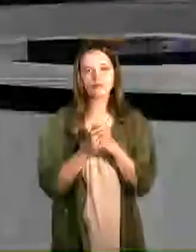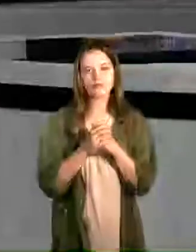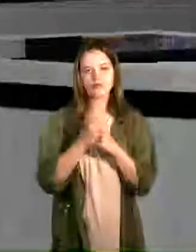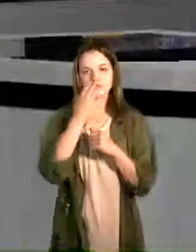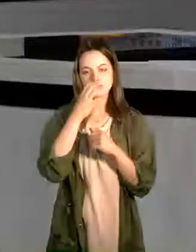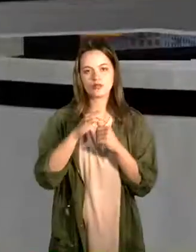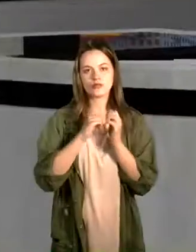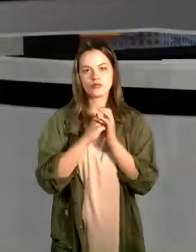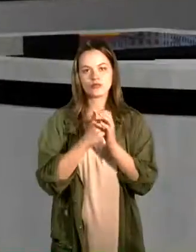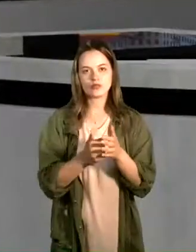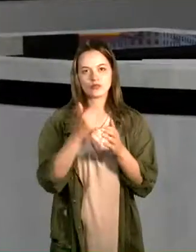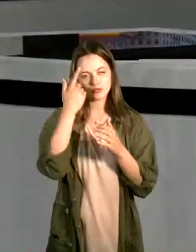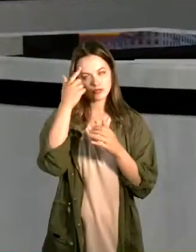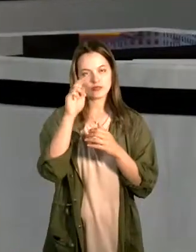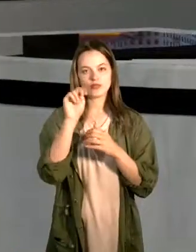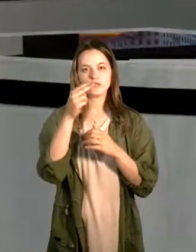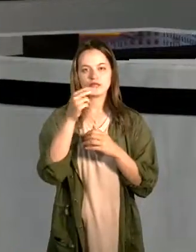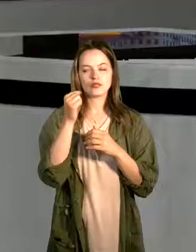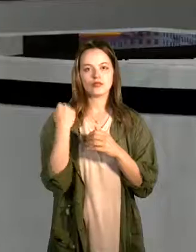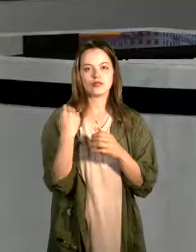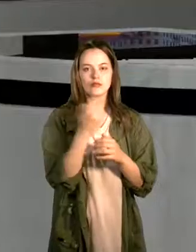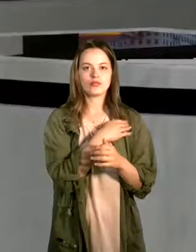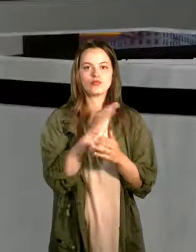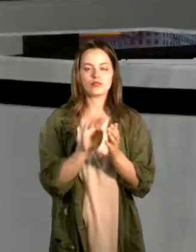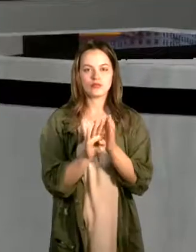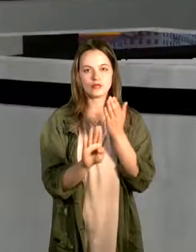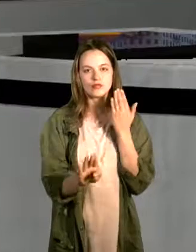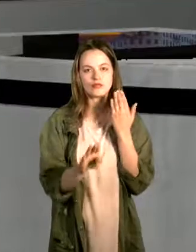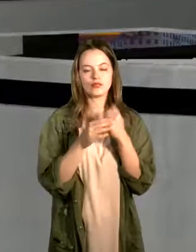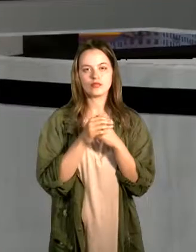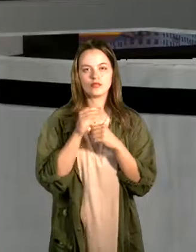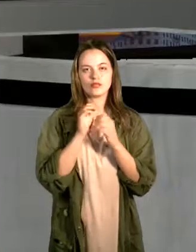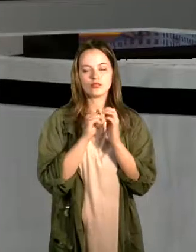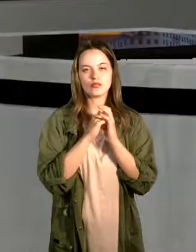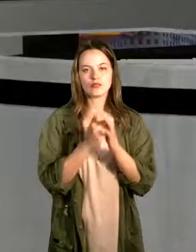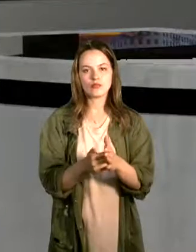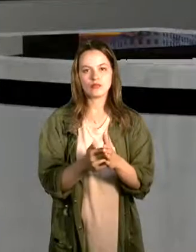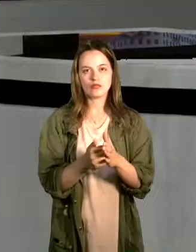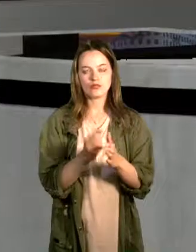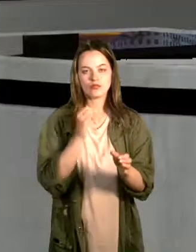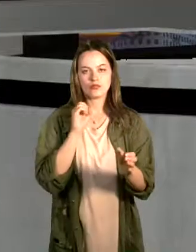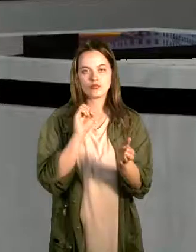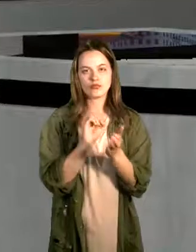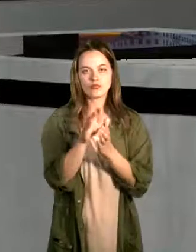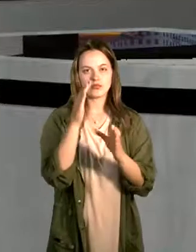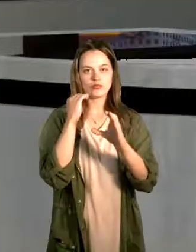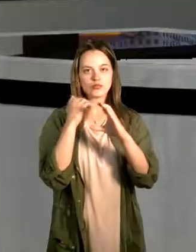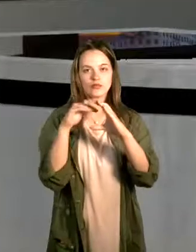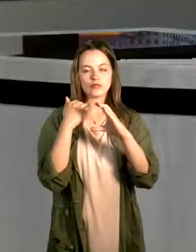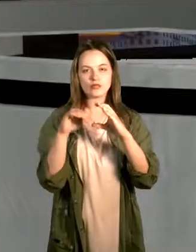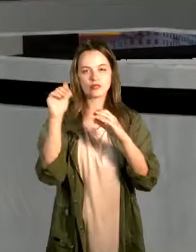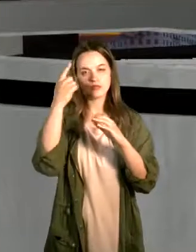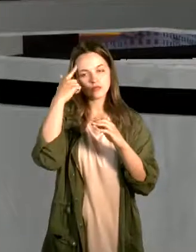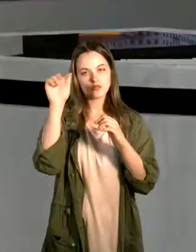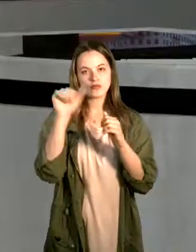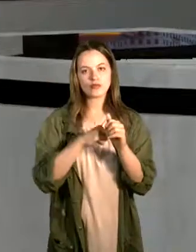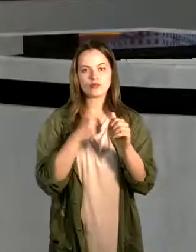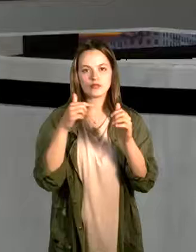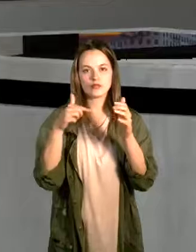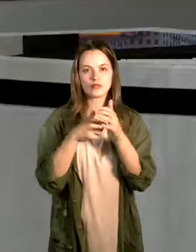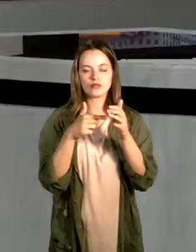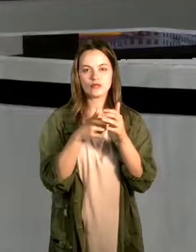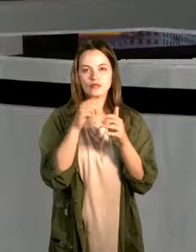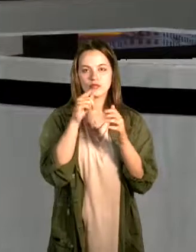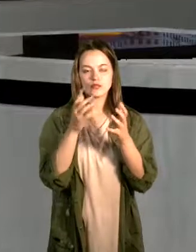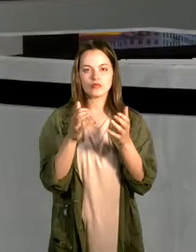The spring application period for NHS membership is now open. The application has been sent to the school email address for each junior who is qualified